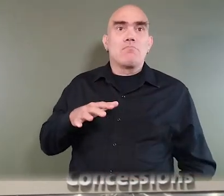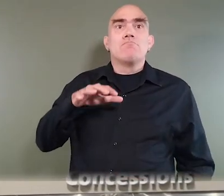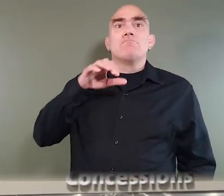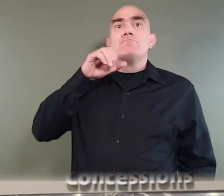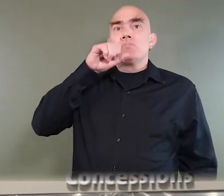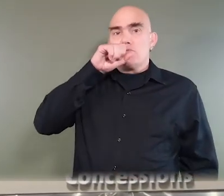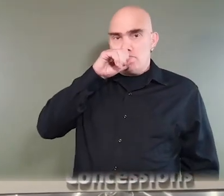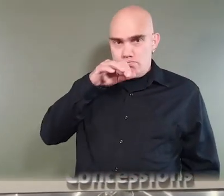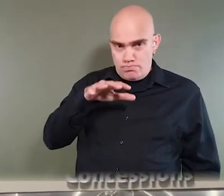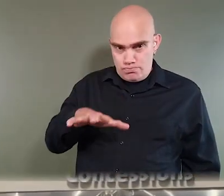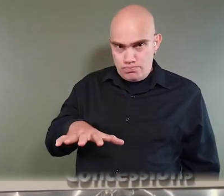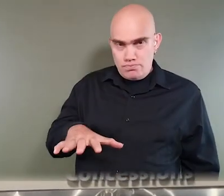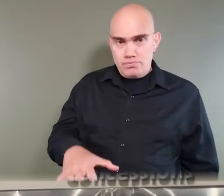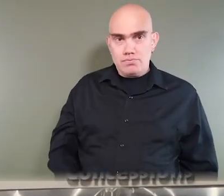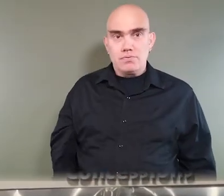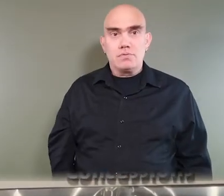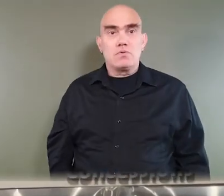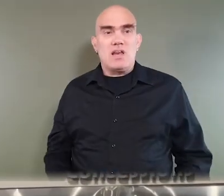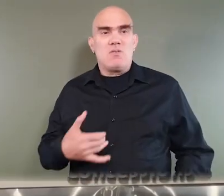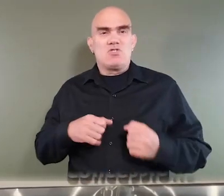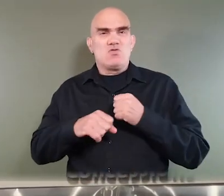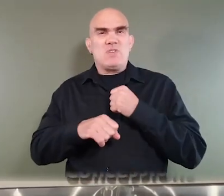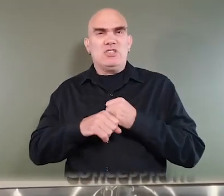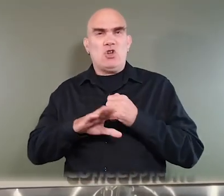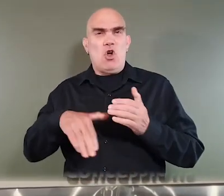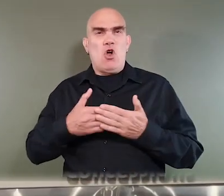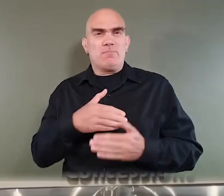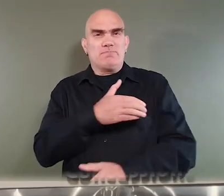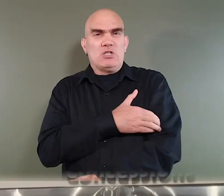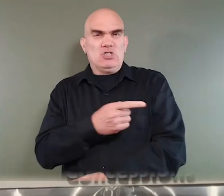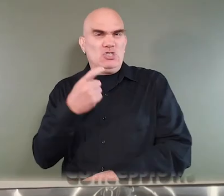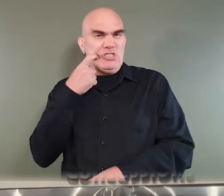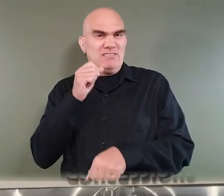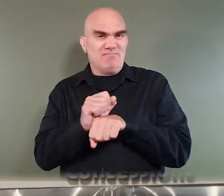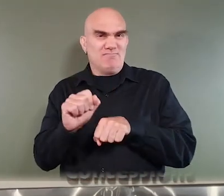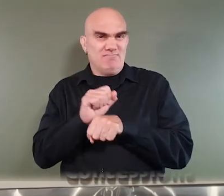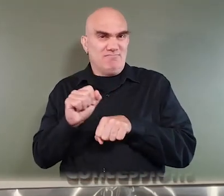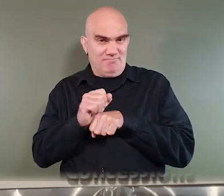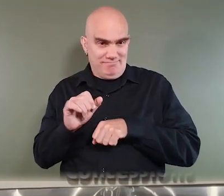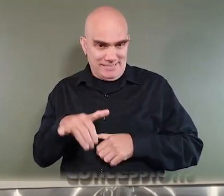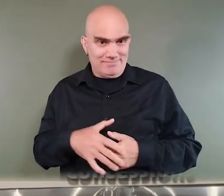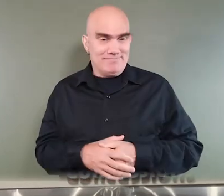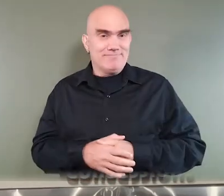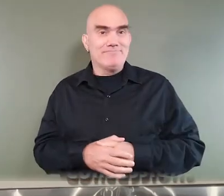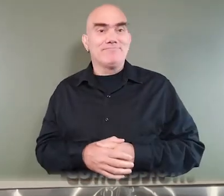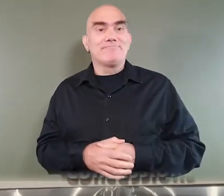and exhale. So now we're stretching out all those muscles that we just made work. Inhale,